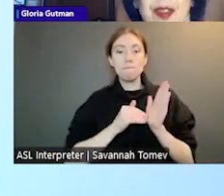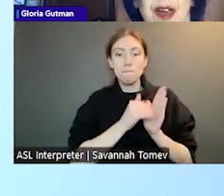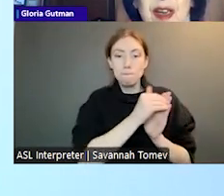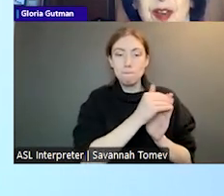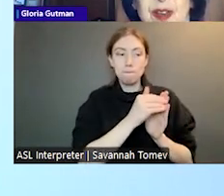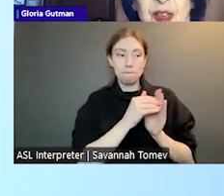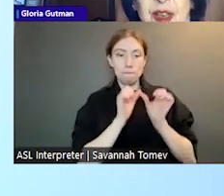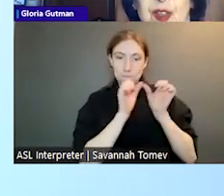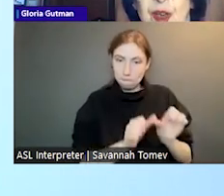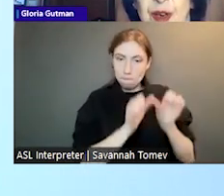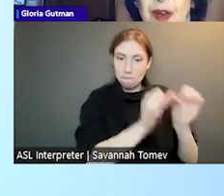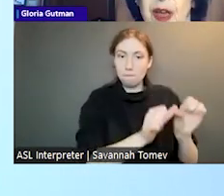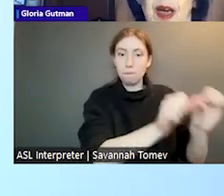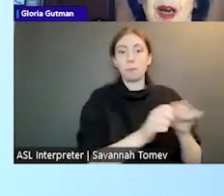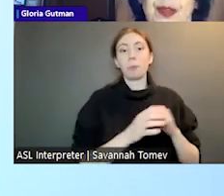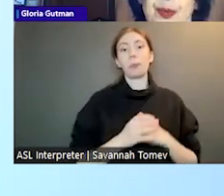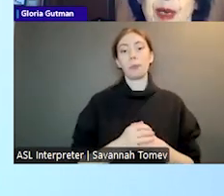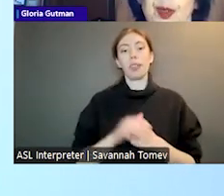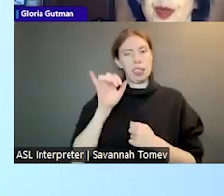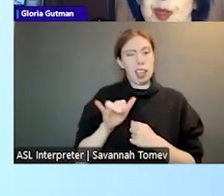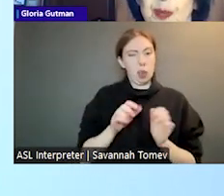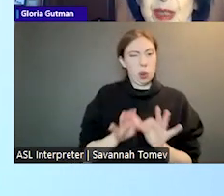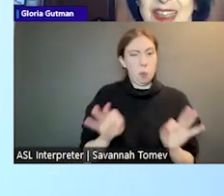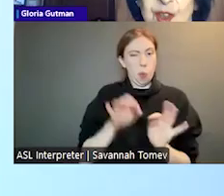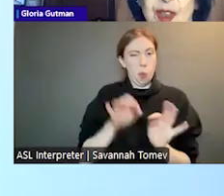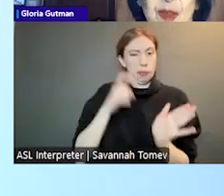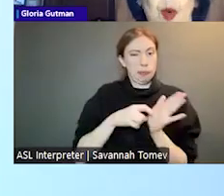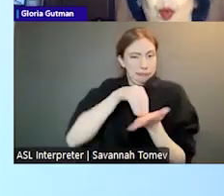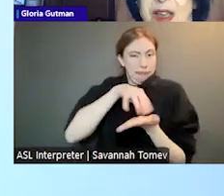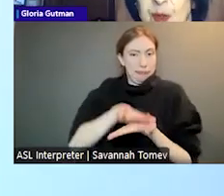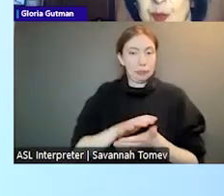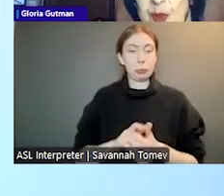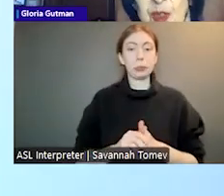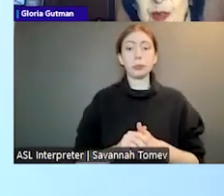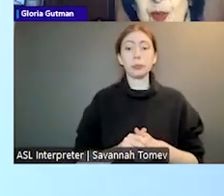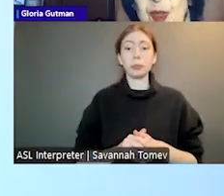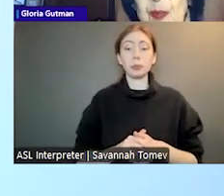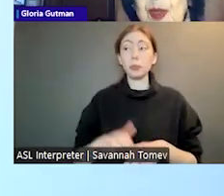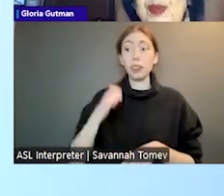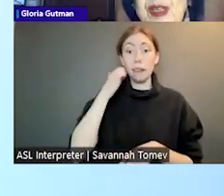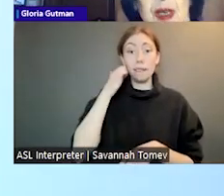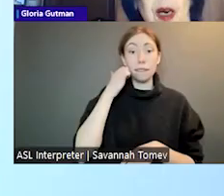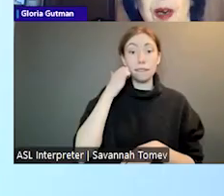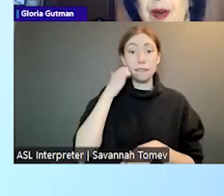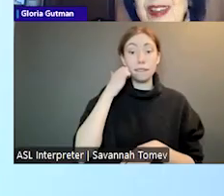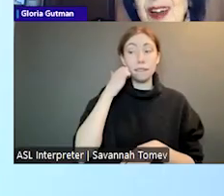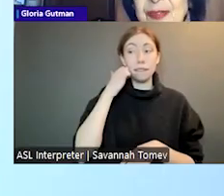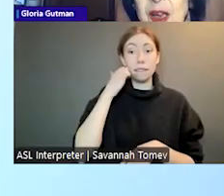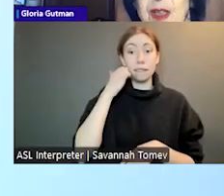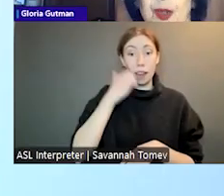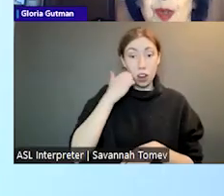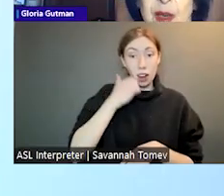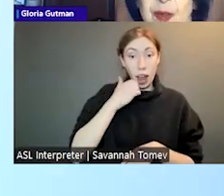On the other hand, in the case of threats or intimidation, once was deemed to be